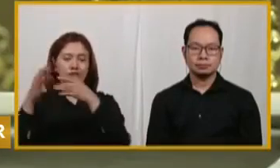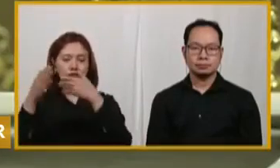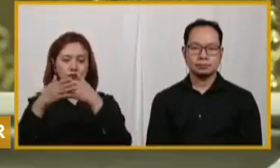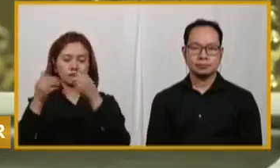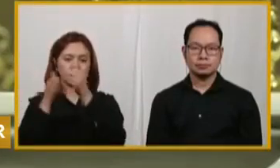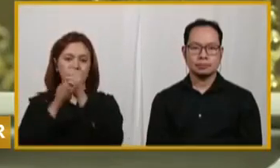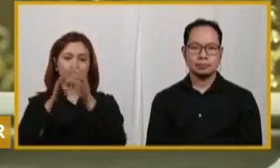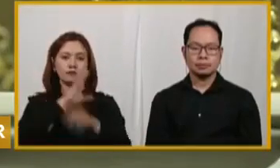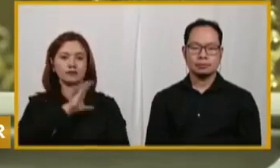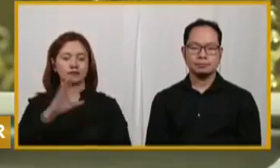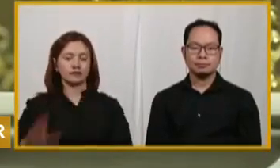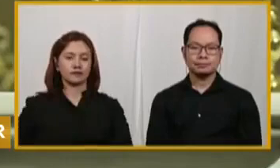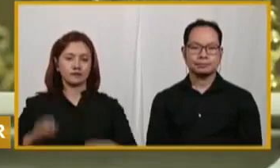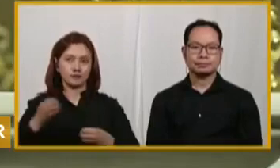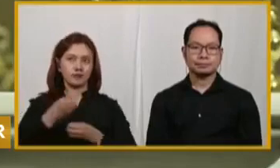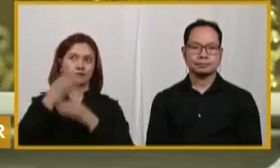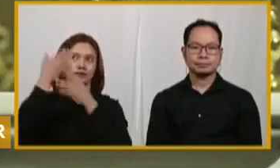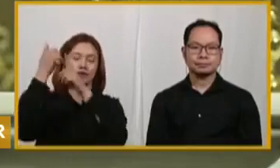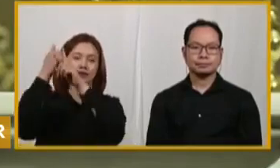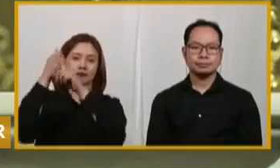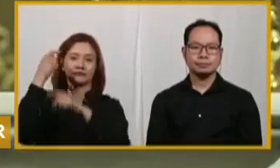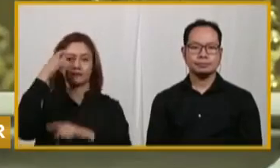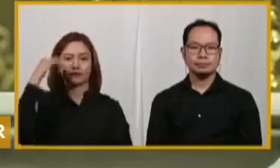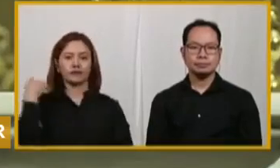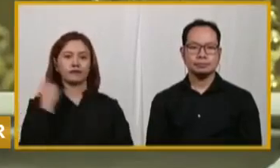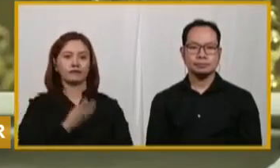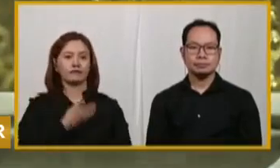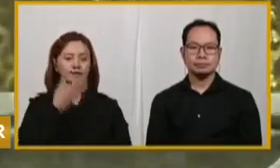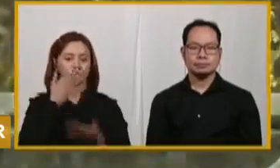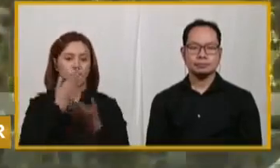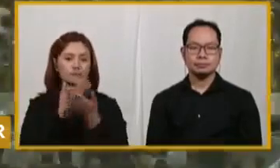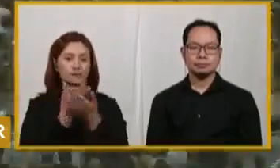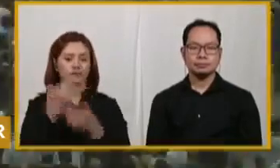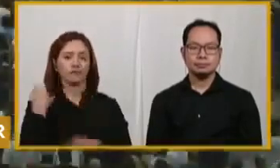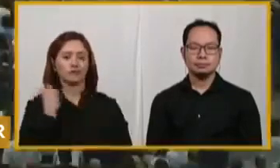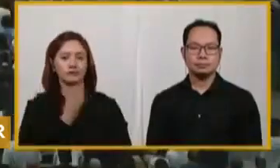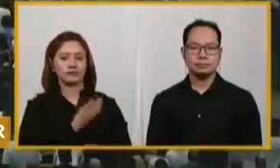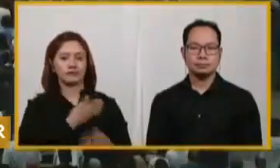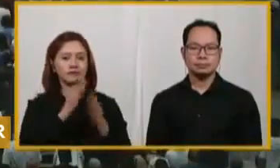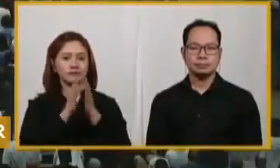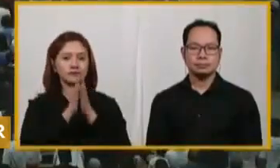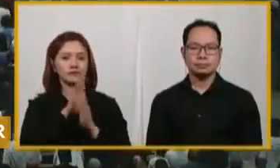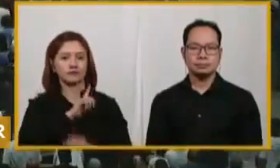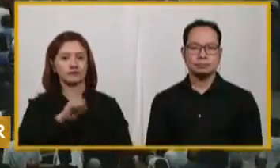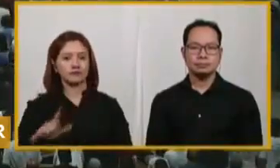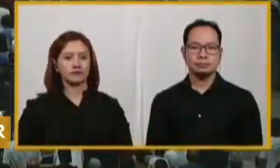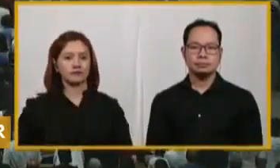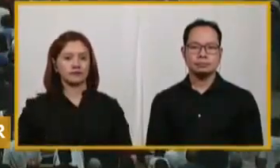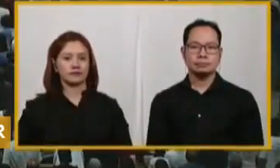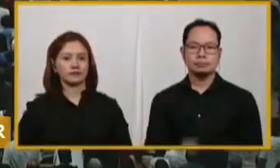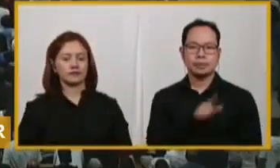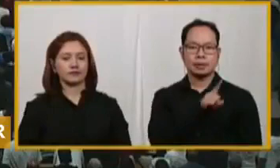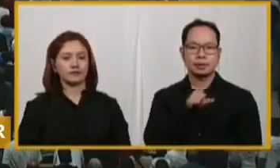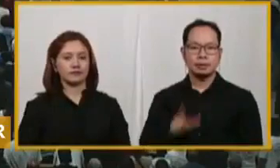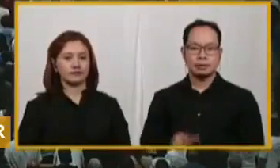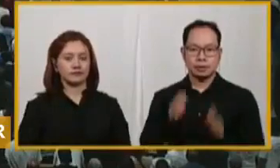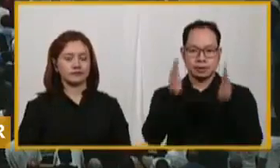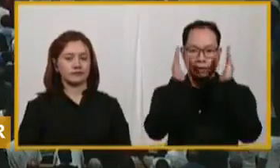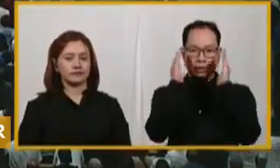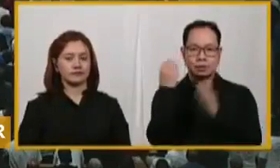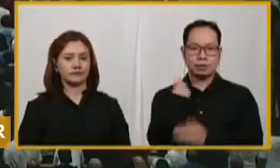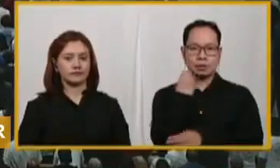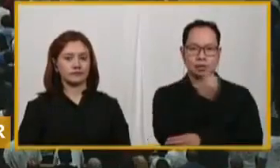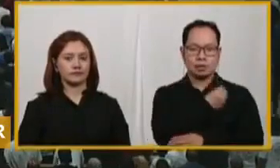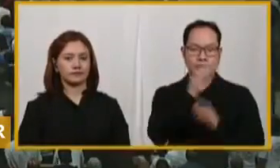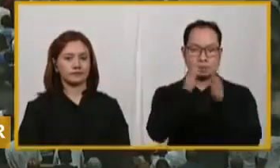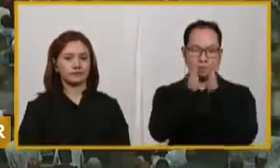who offers himself for our sake. Let us pray to the Lord. Lord, hear our prayer.